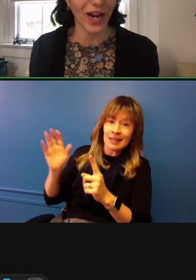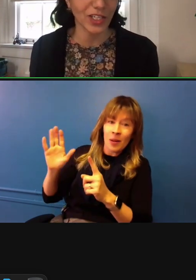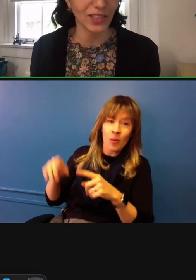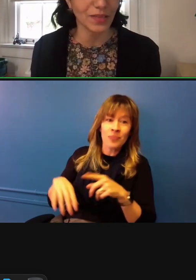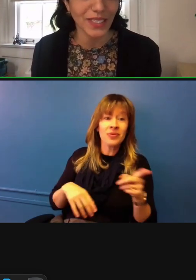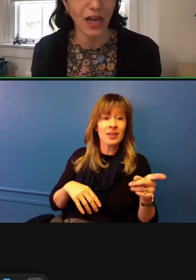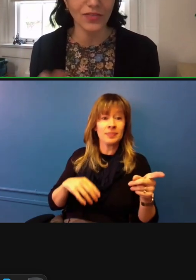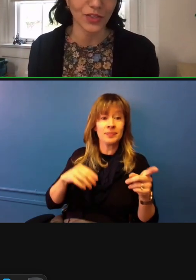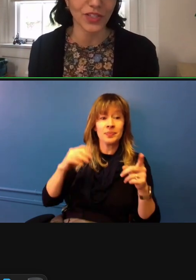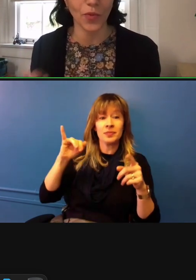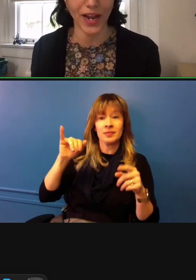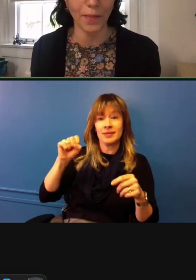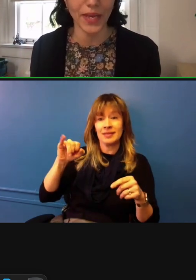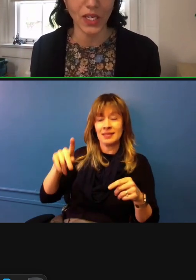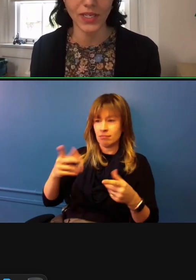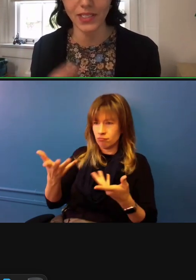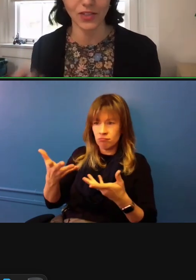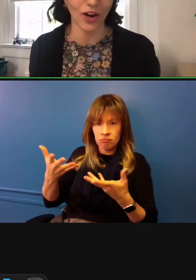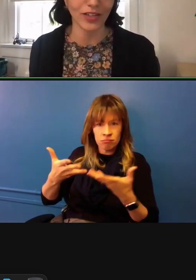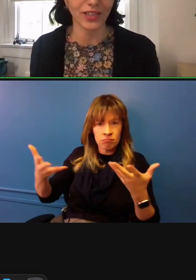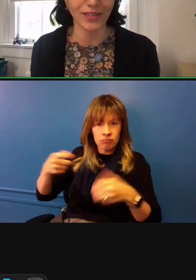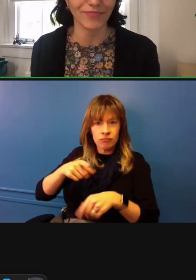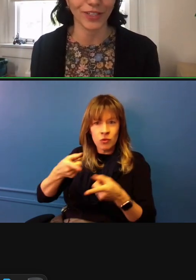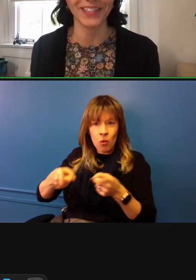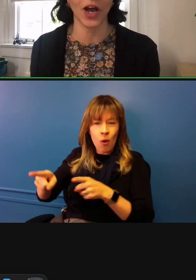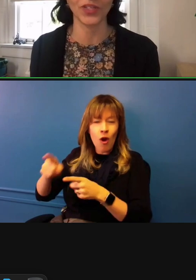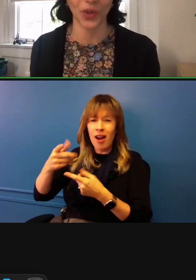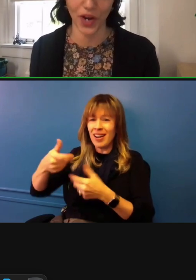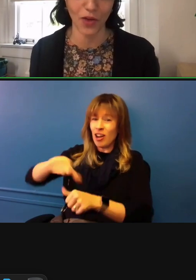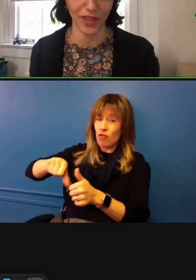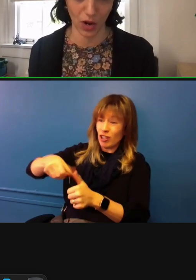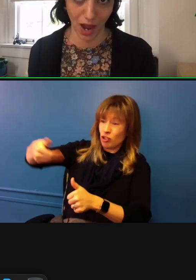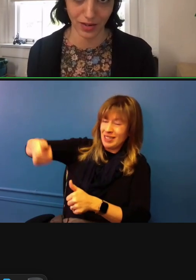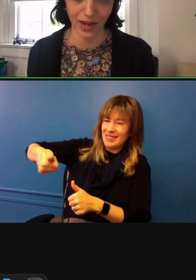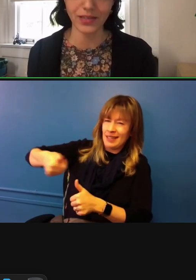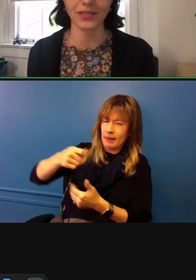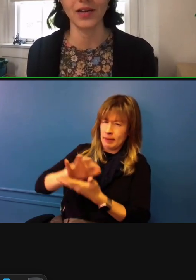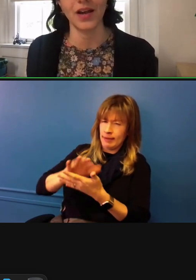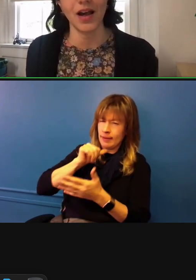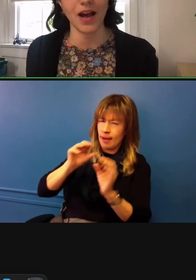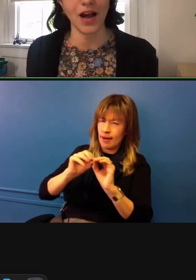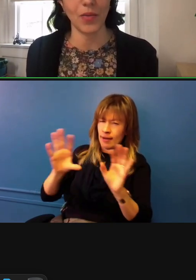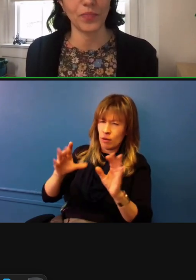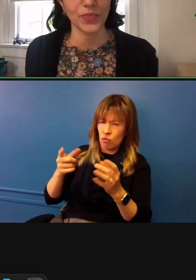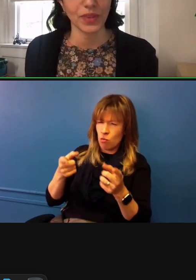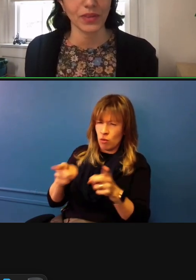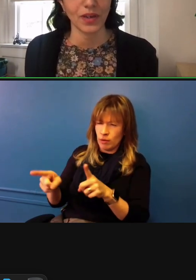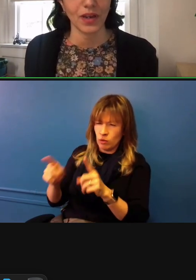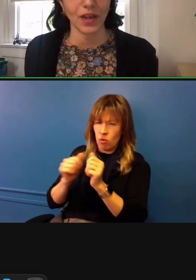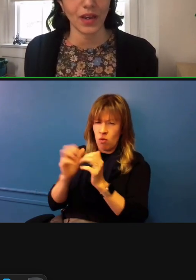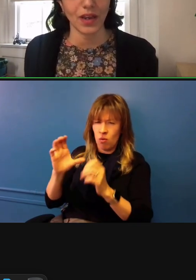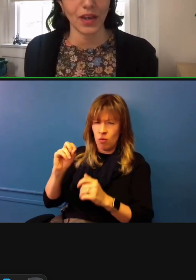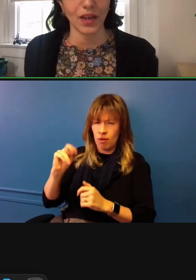The interactions themselves are somewhat ambiguous. It's hard to really tell what's going on without context.